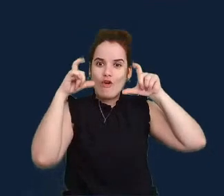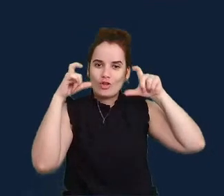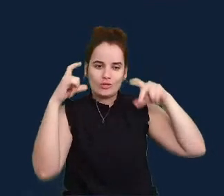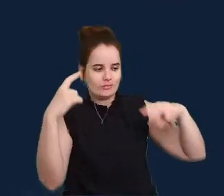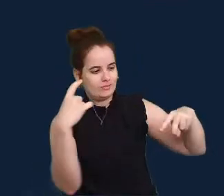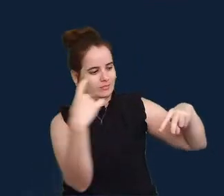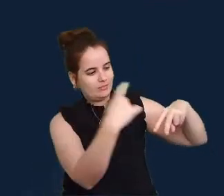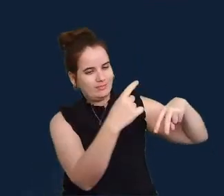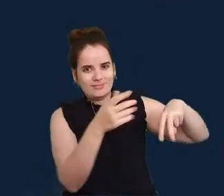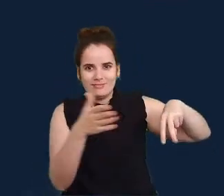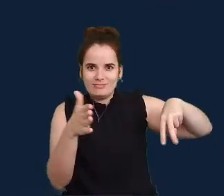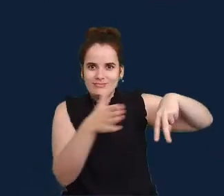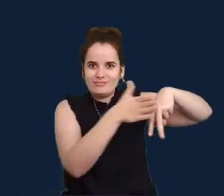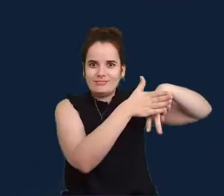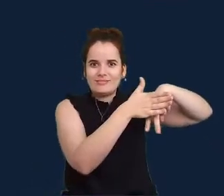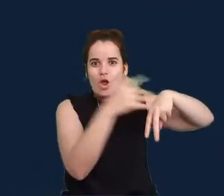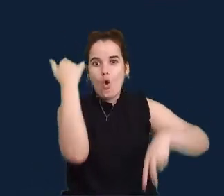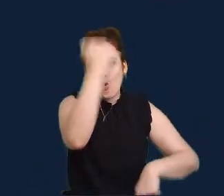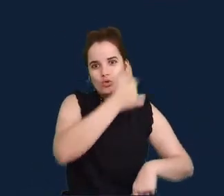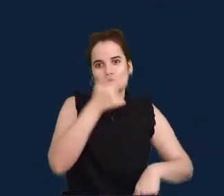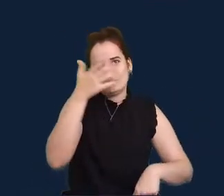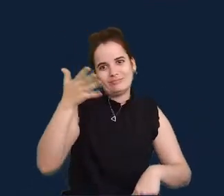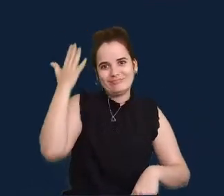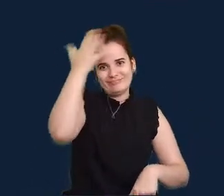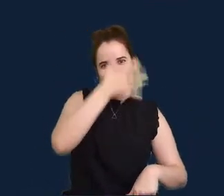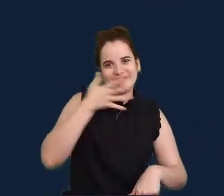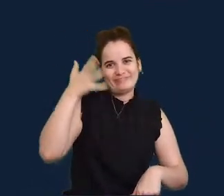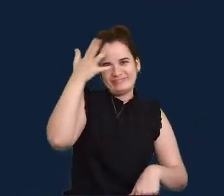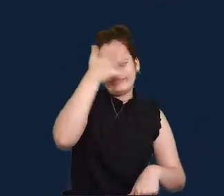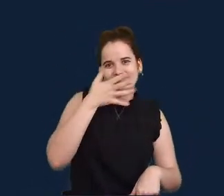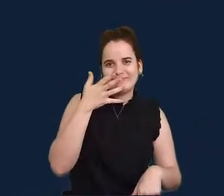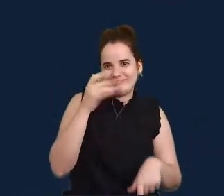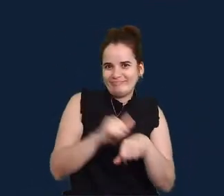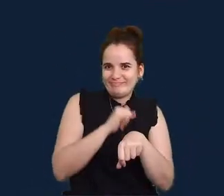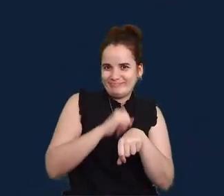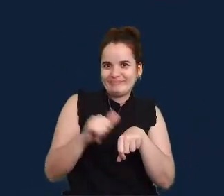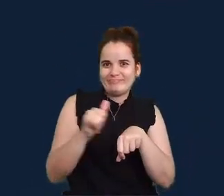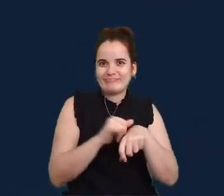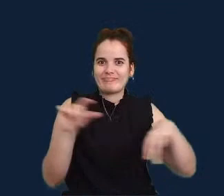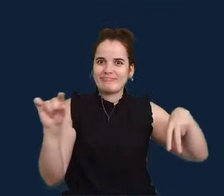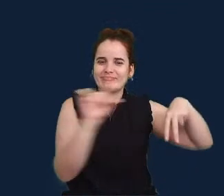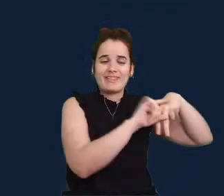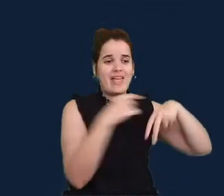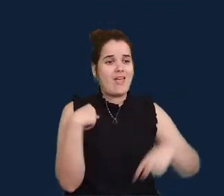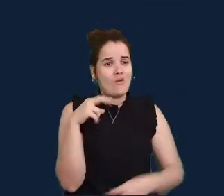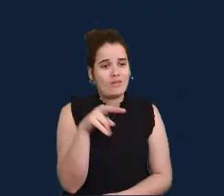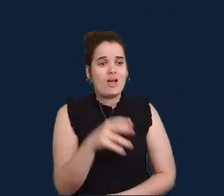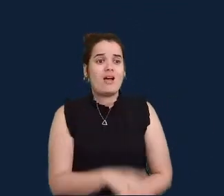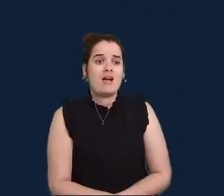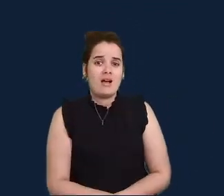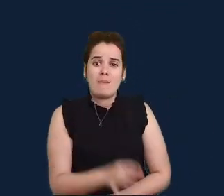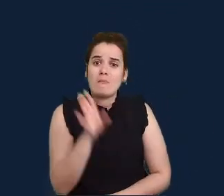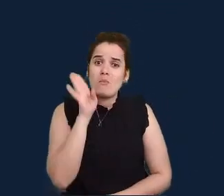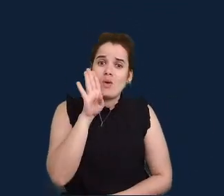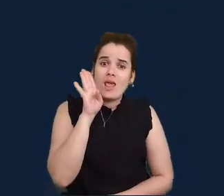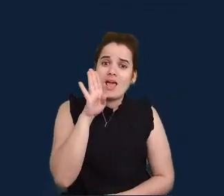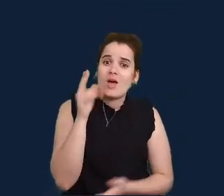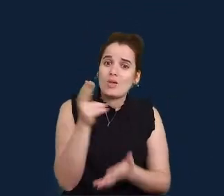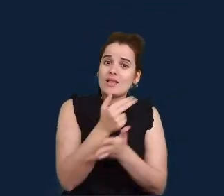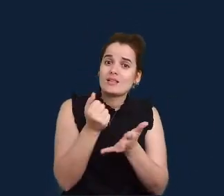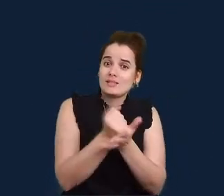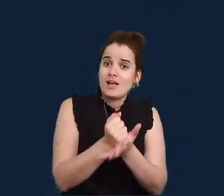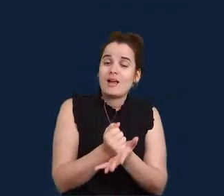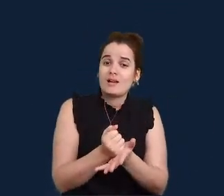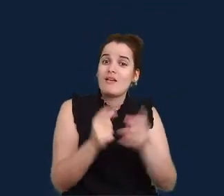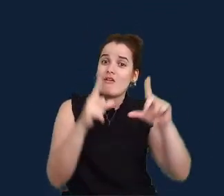empower someone. And I think that's also the power of design, that how can design